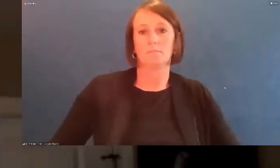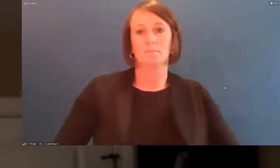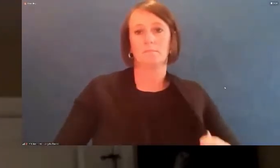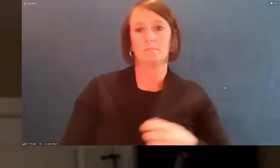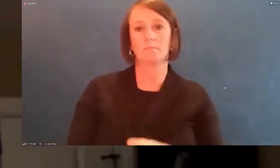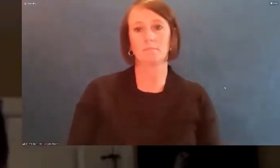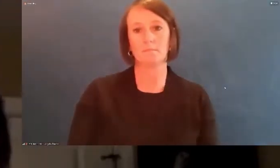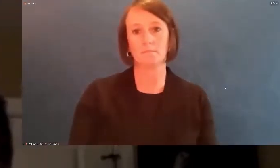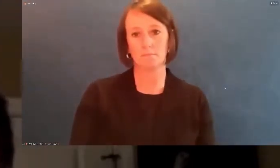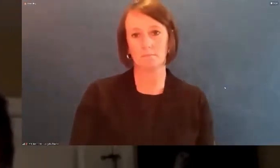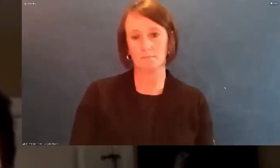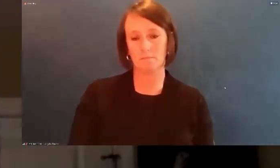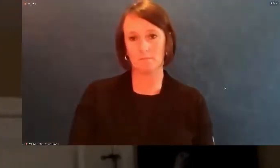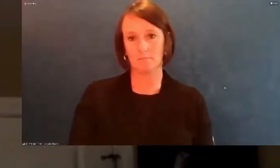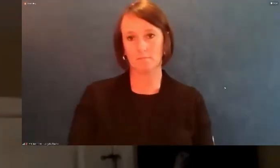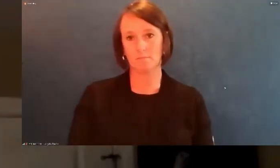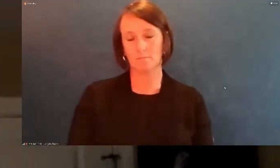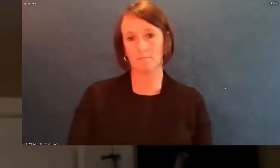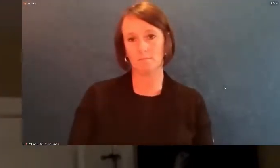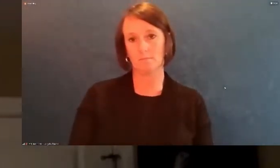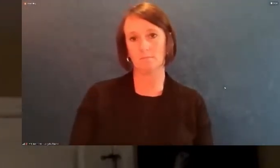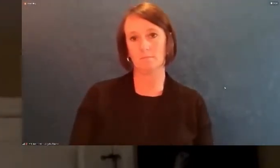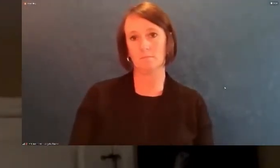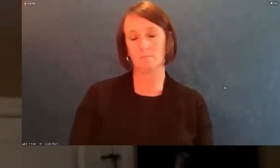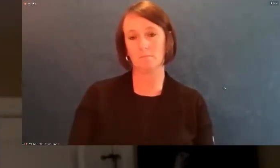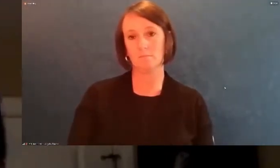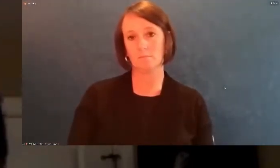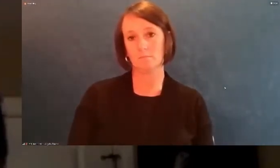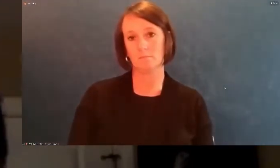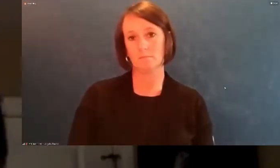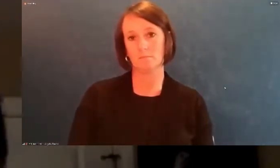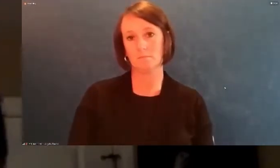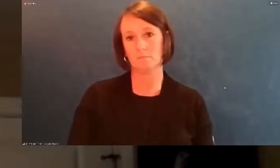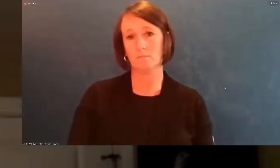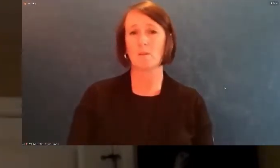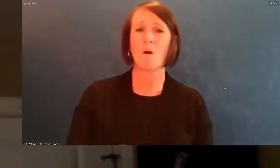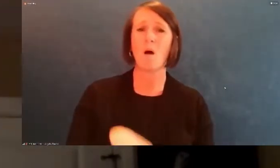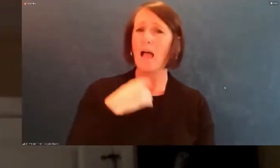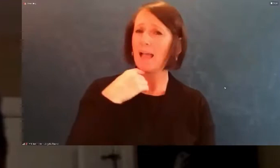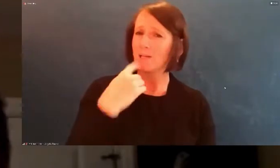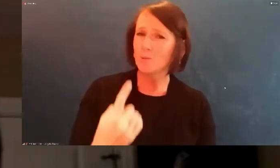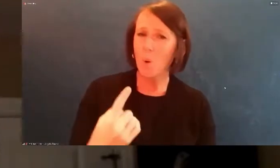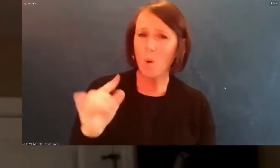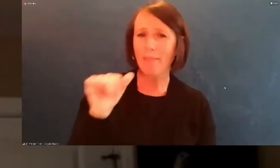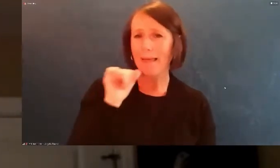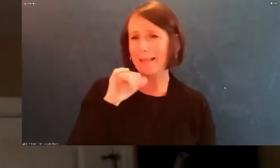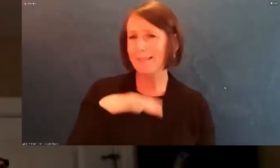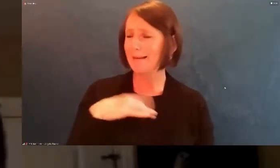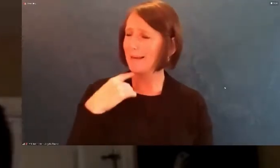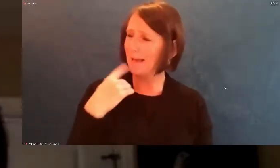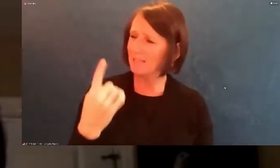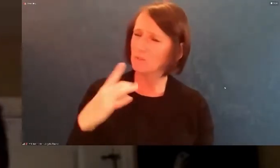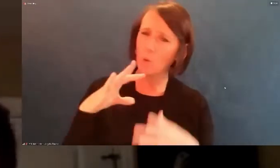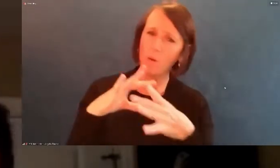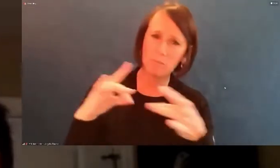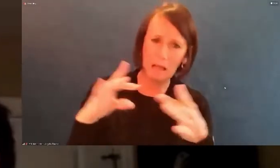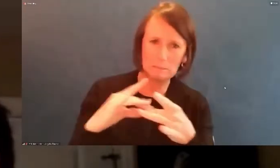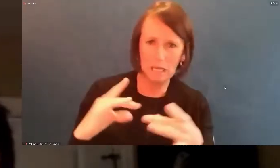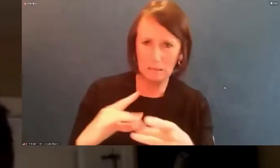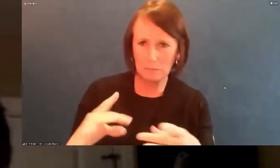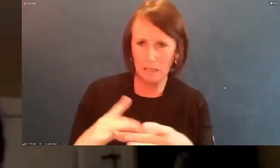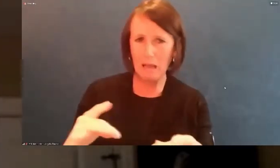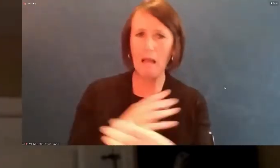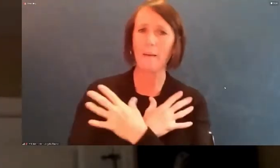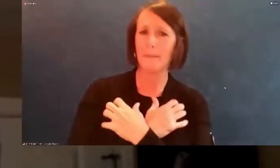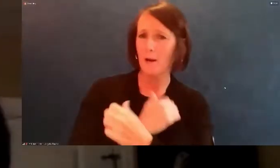send the northern lights back up into the sky. So I shared all of that with her. I even threw in a couple of extras. A bear always knows what you're